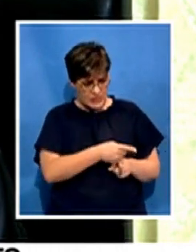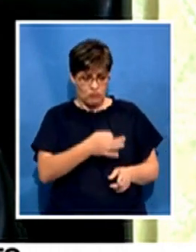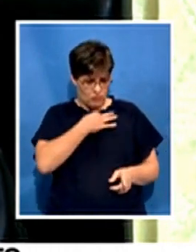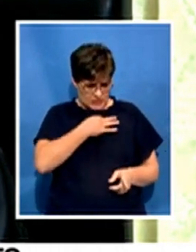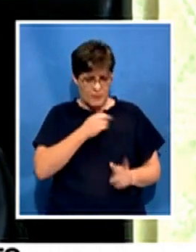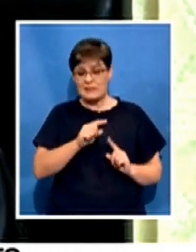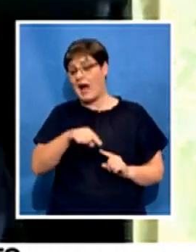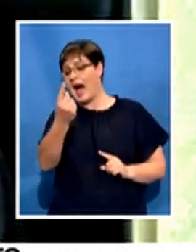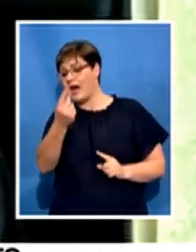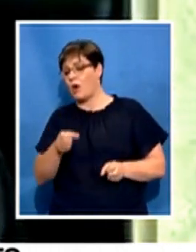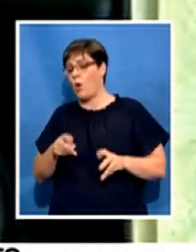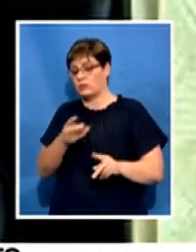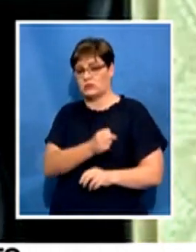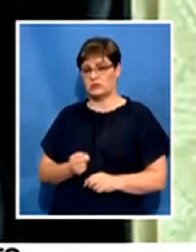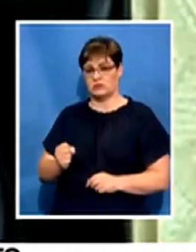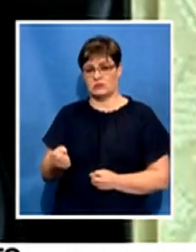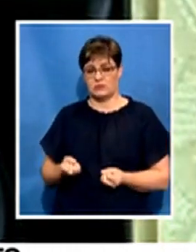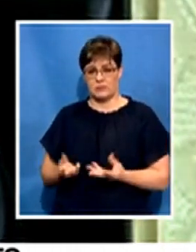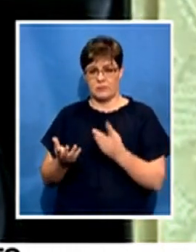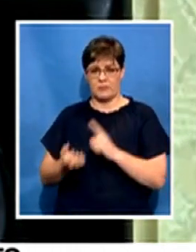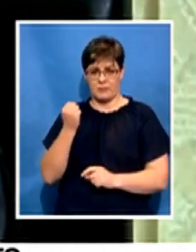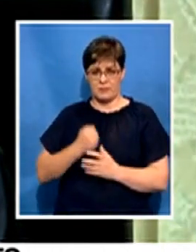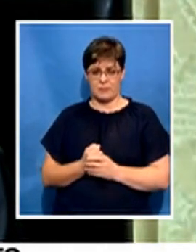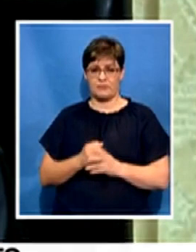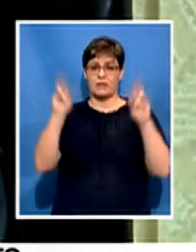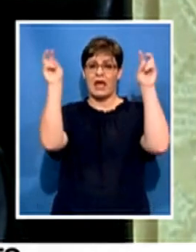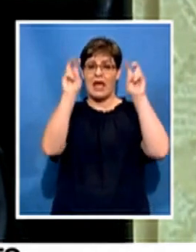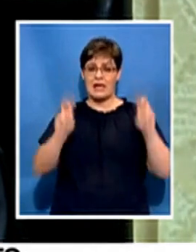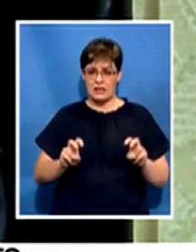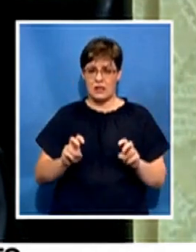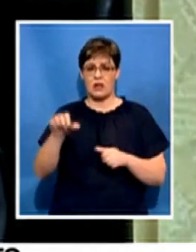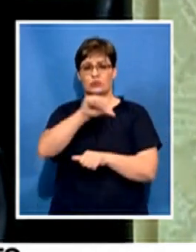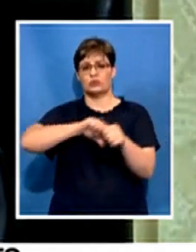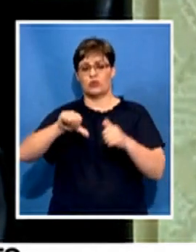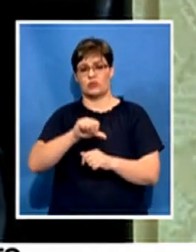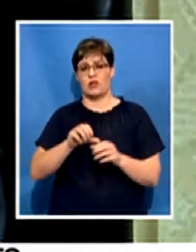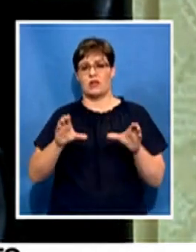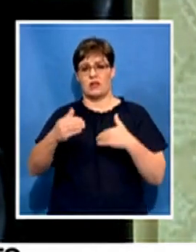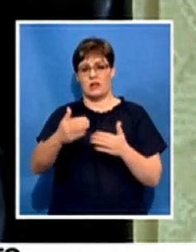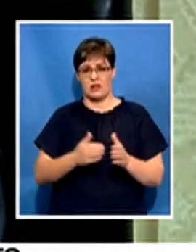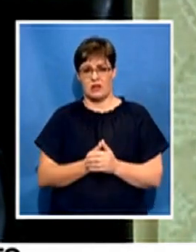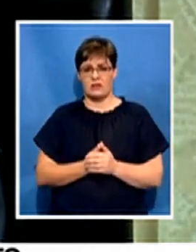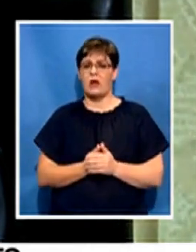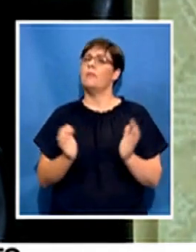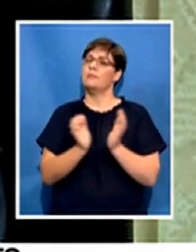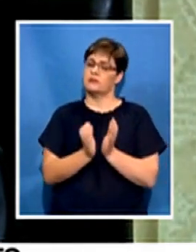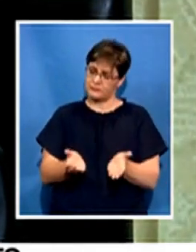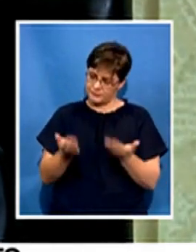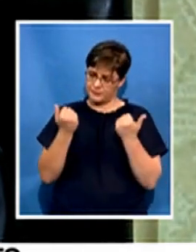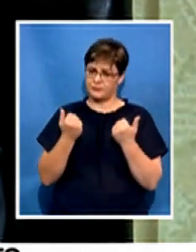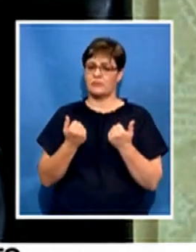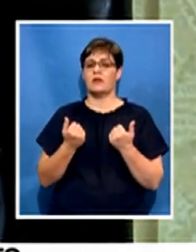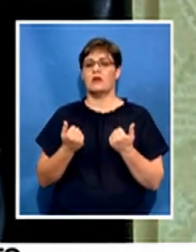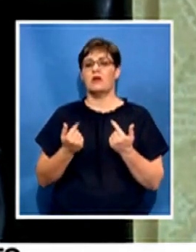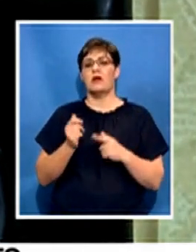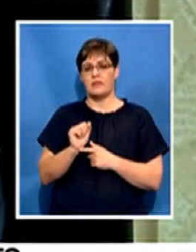On Escom Social Compact, the meeting welcomed the adoption of the Escom Social Compact as a key part